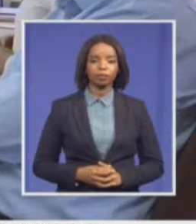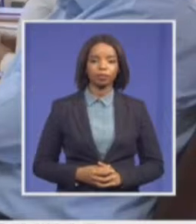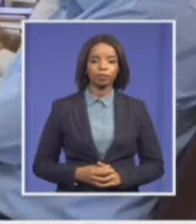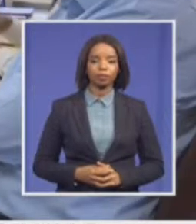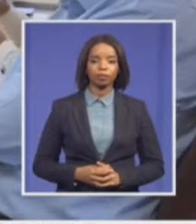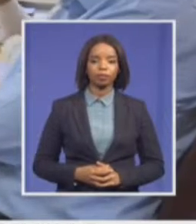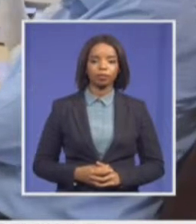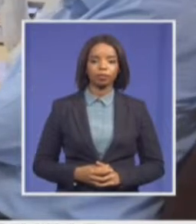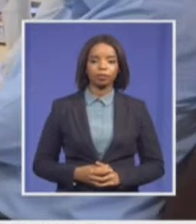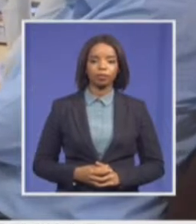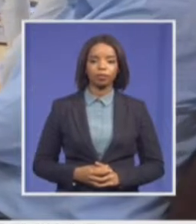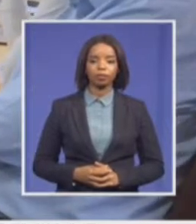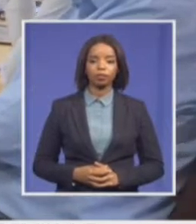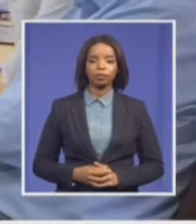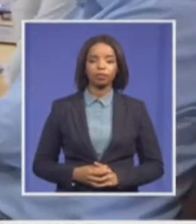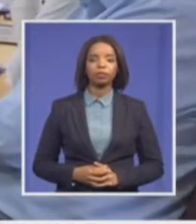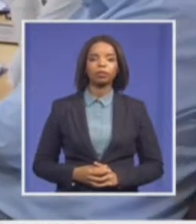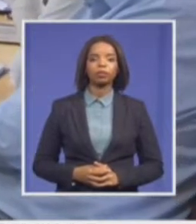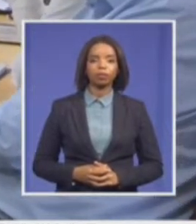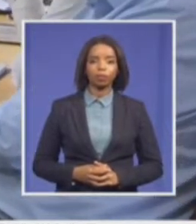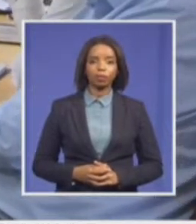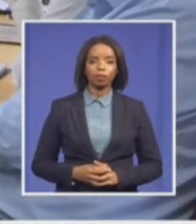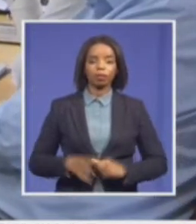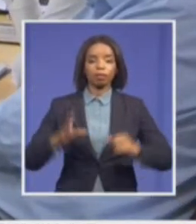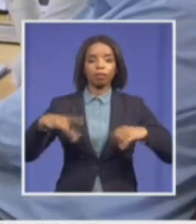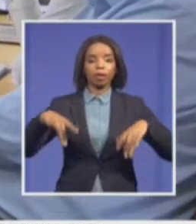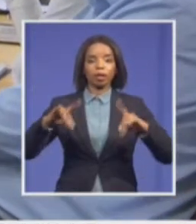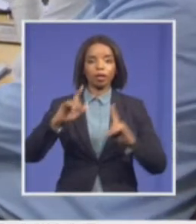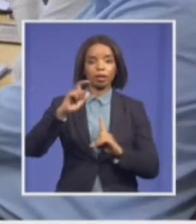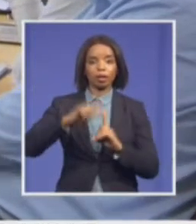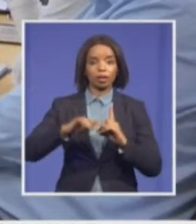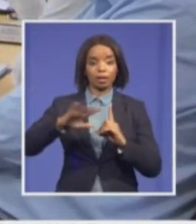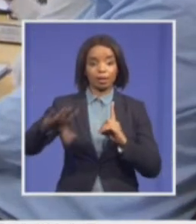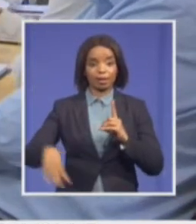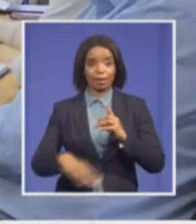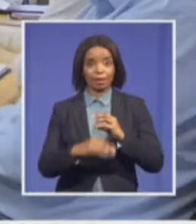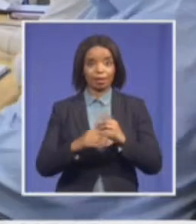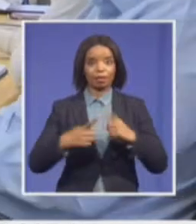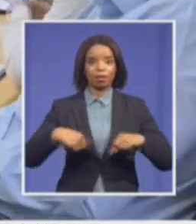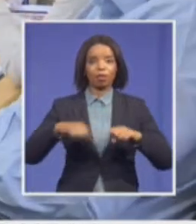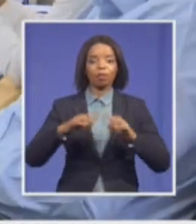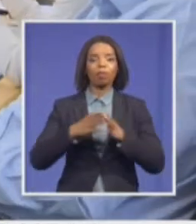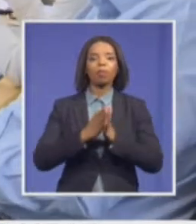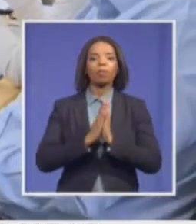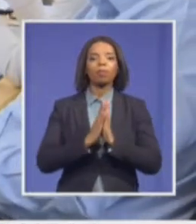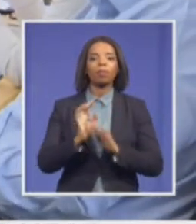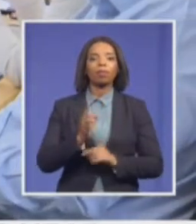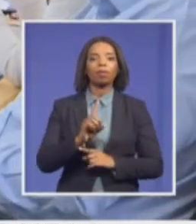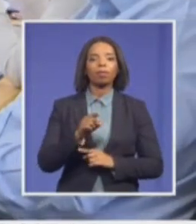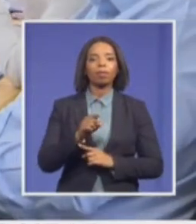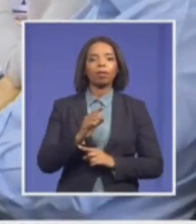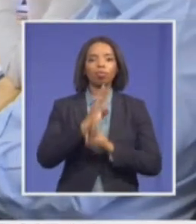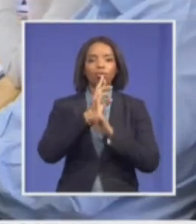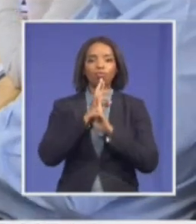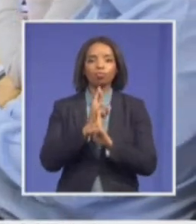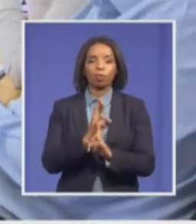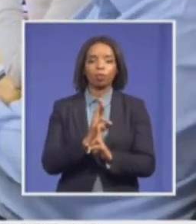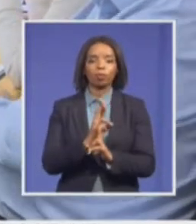Chairperson, we asked for the investigation report, which led to the charges for the